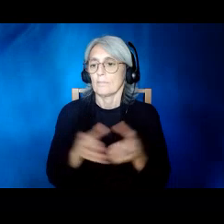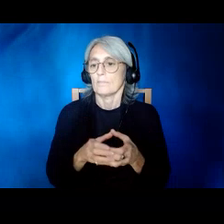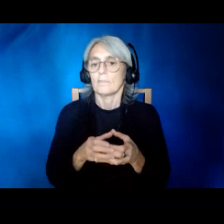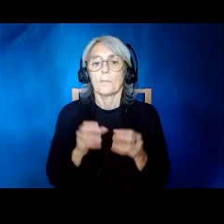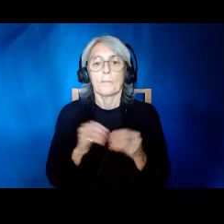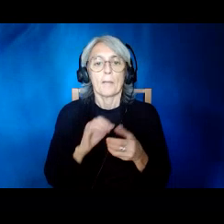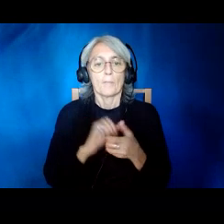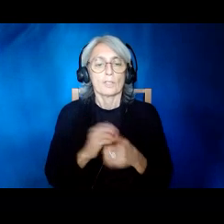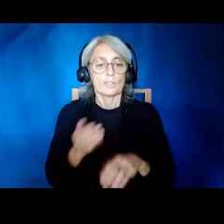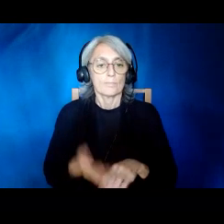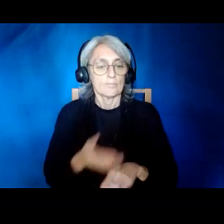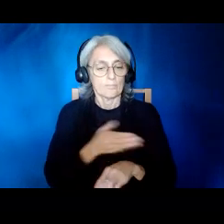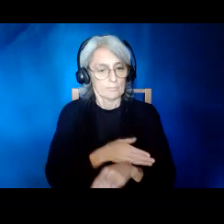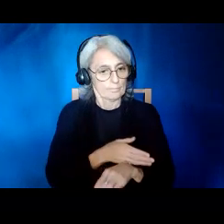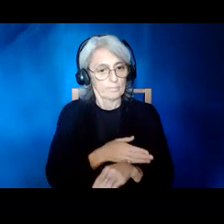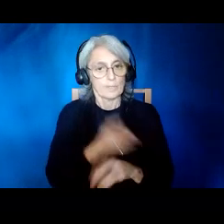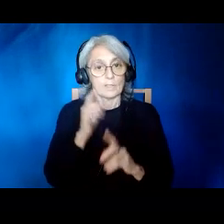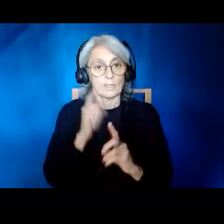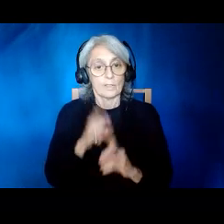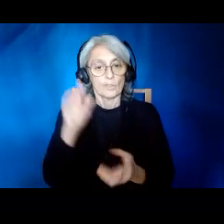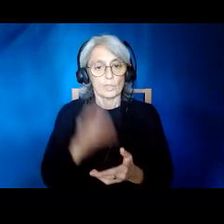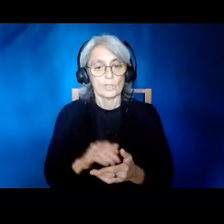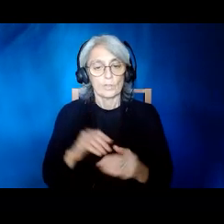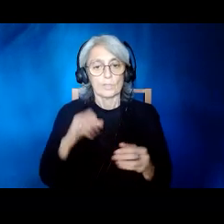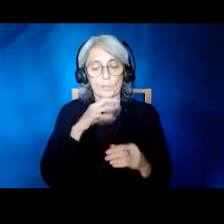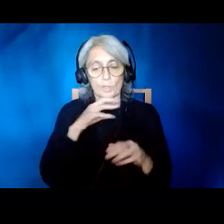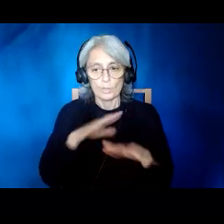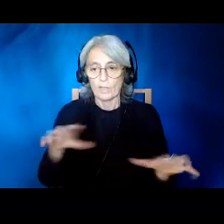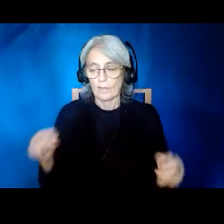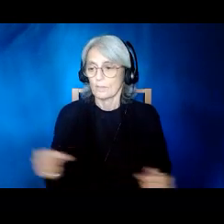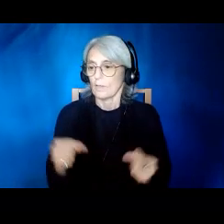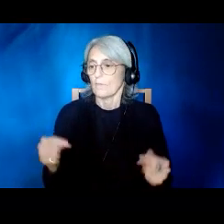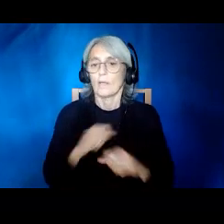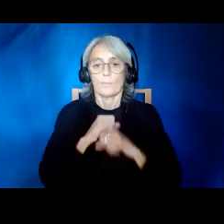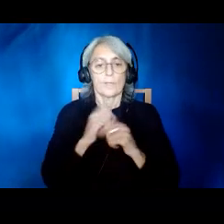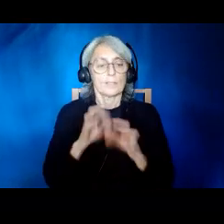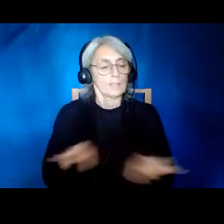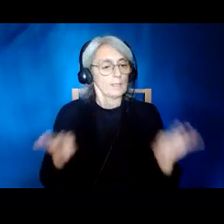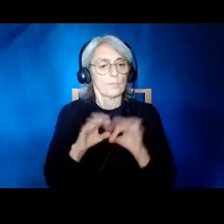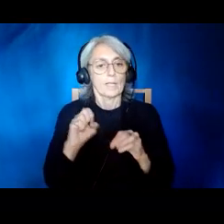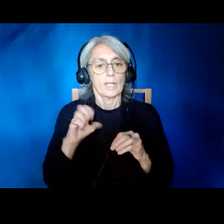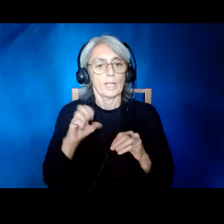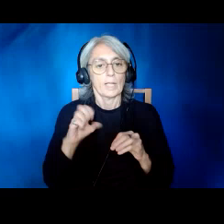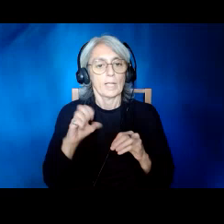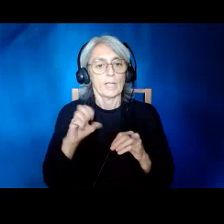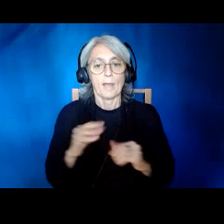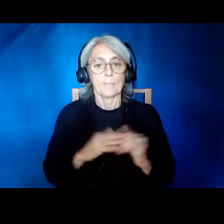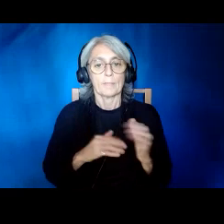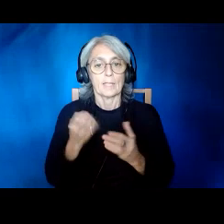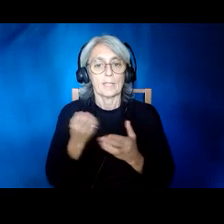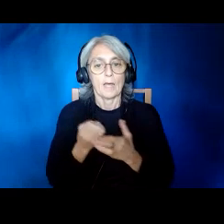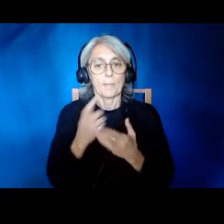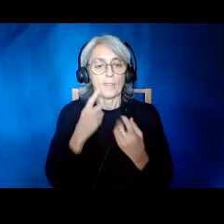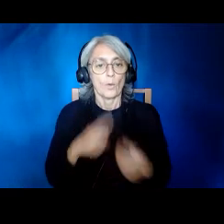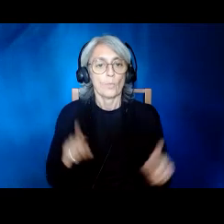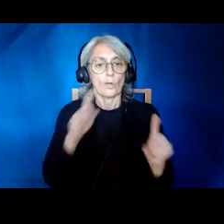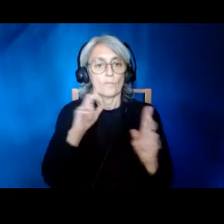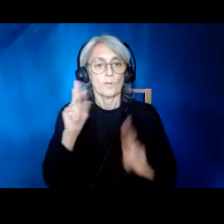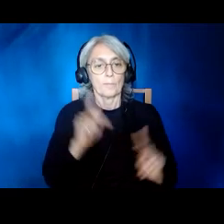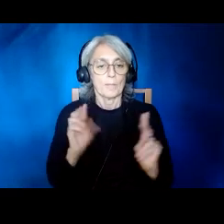at reducing harmful pollution, protecting critical ecosystems, and building economies that work for people and our planet.